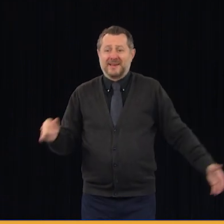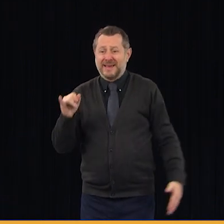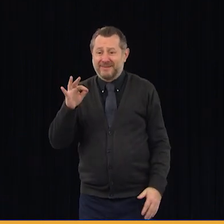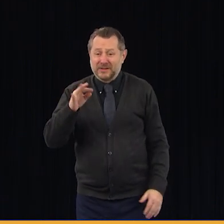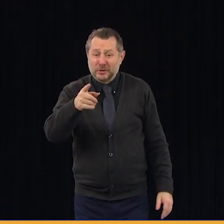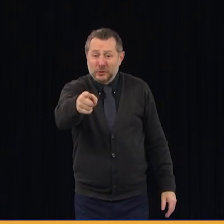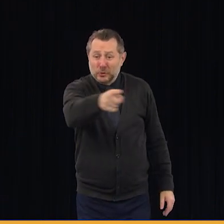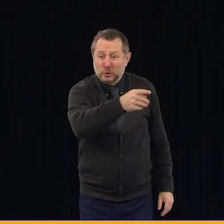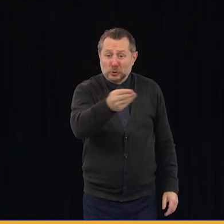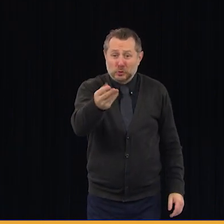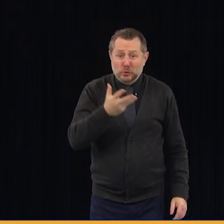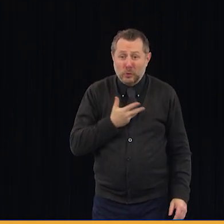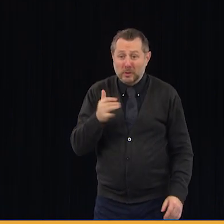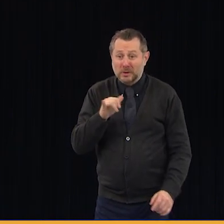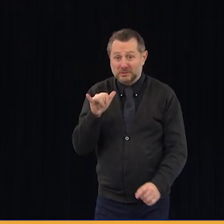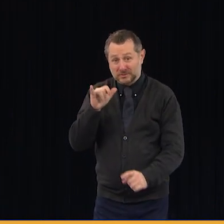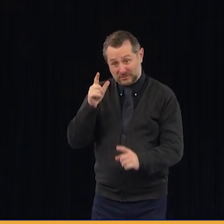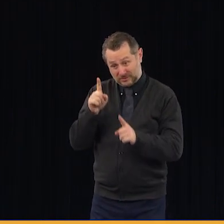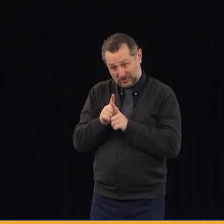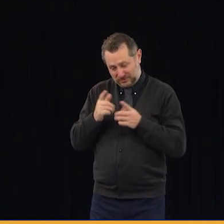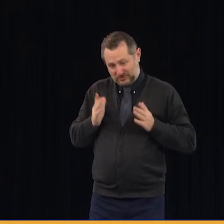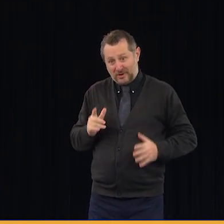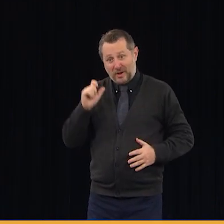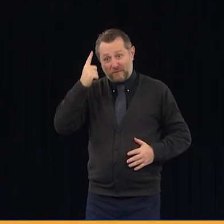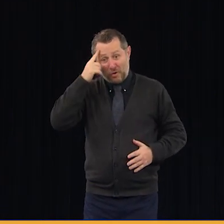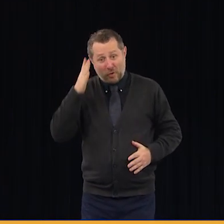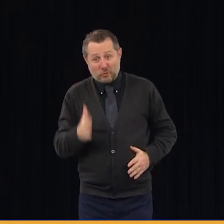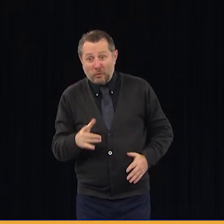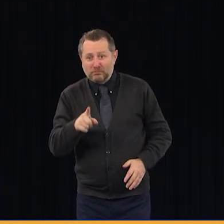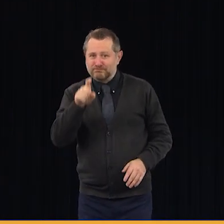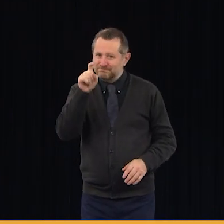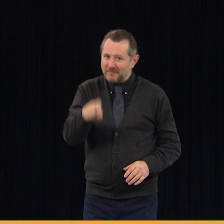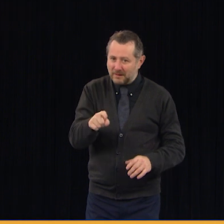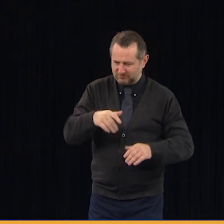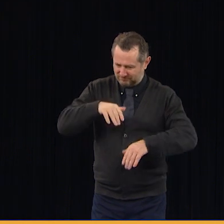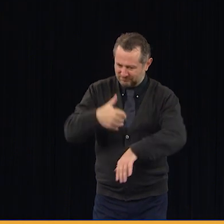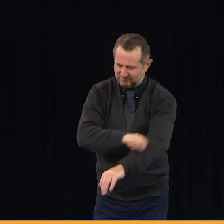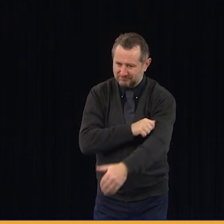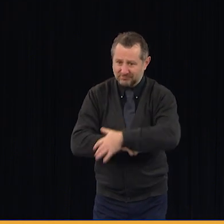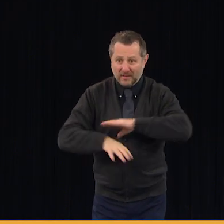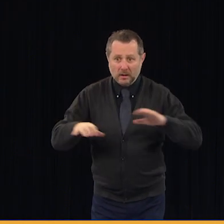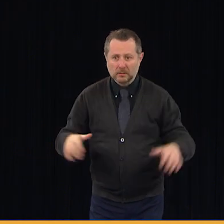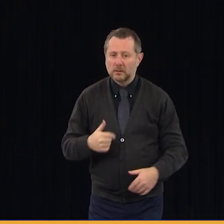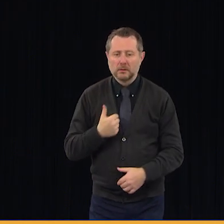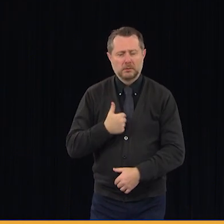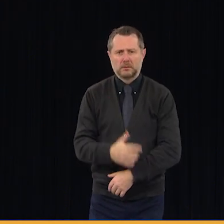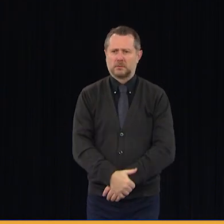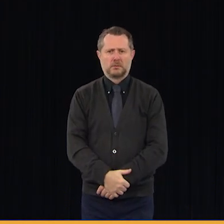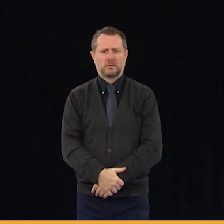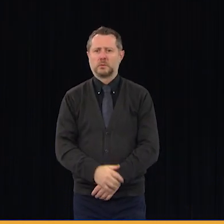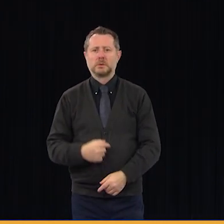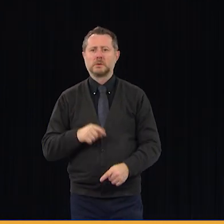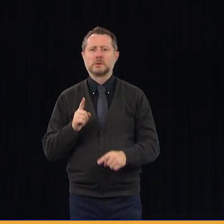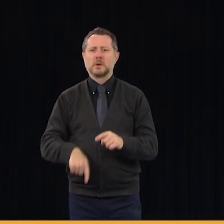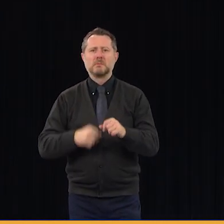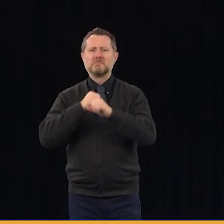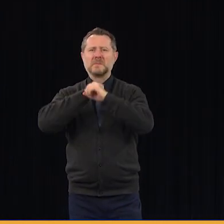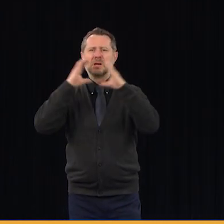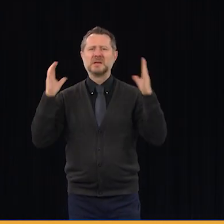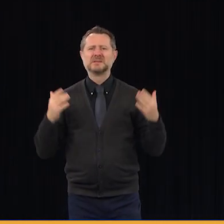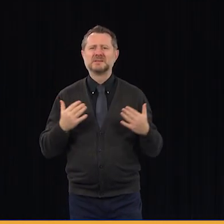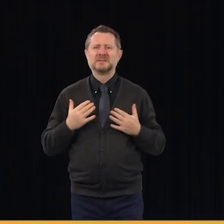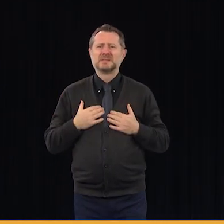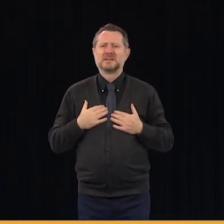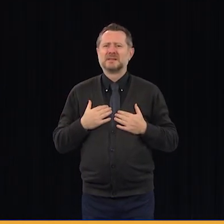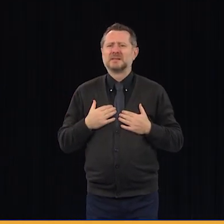have to take these actions, I couldn't even contemplate where we are now. And